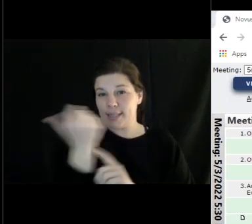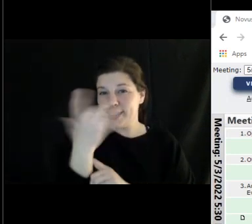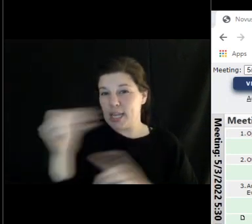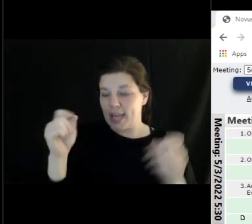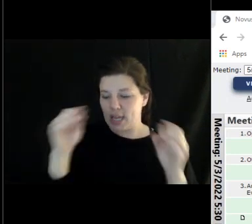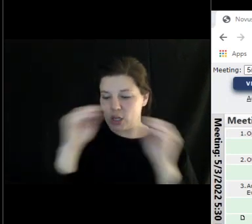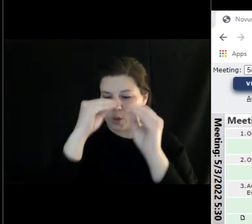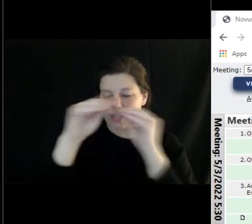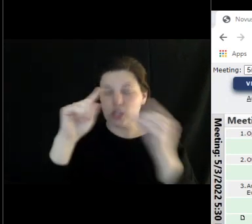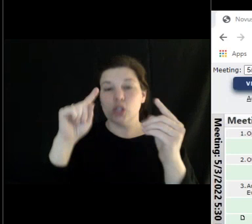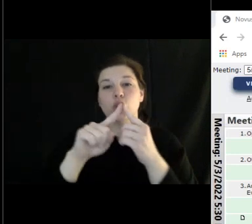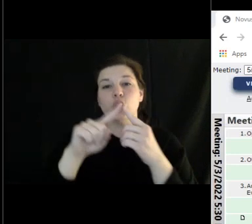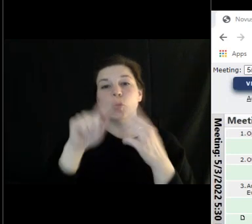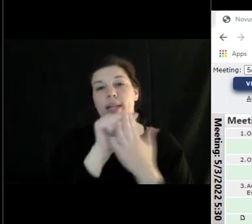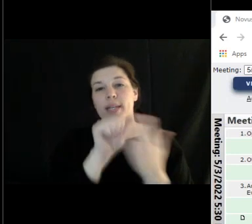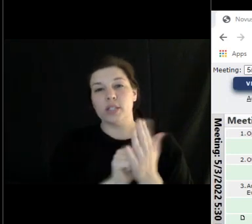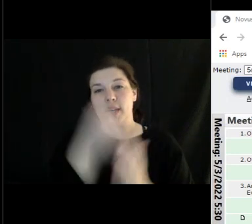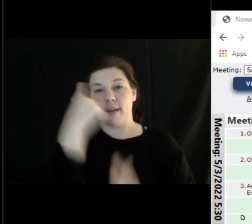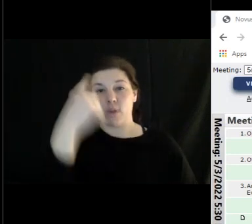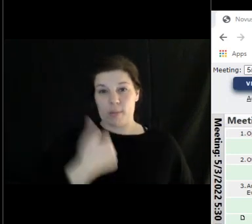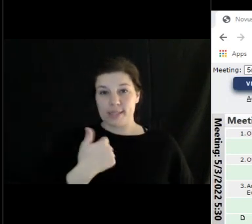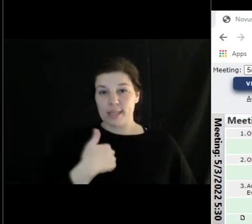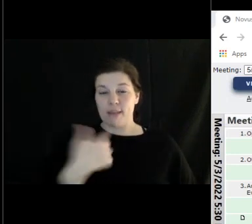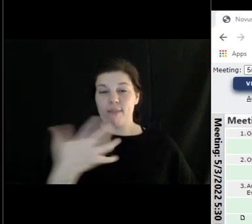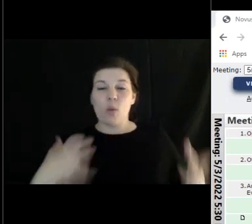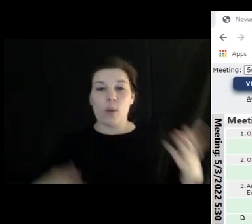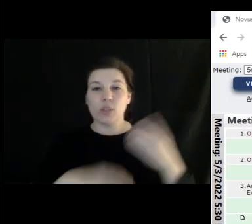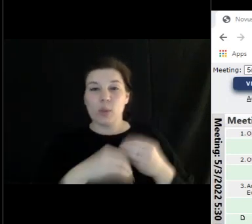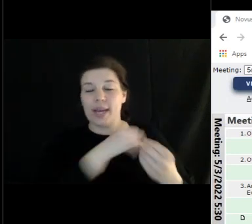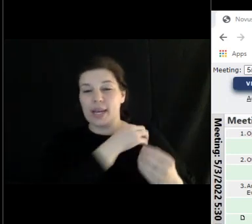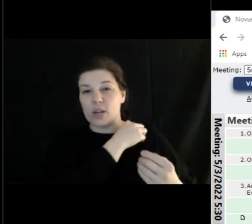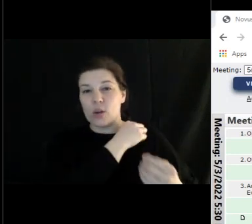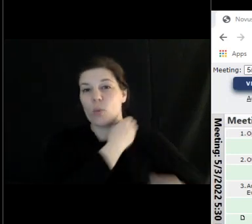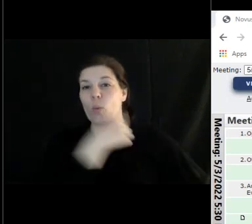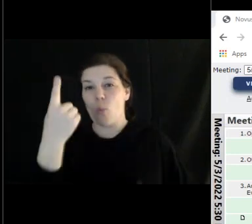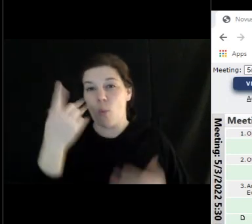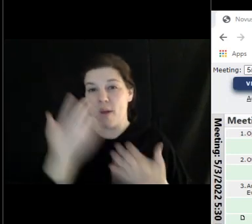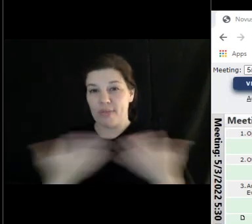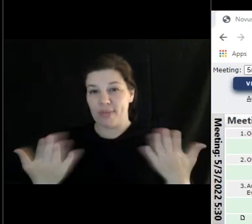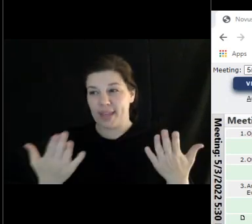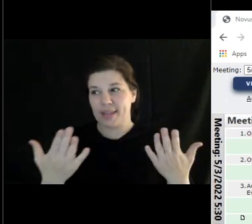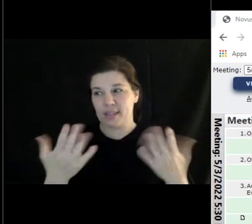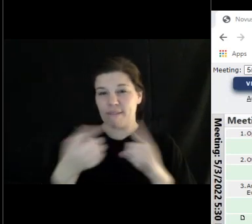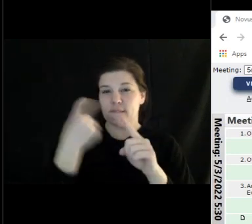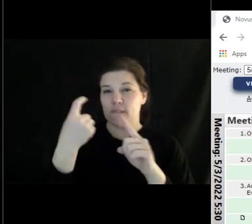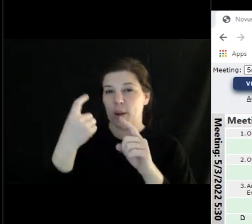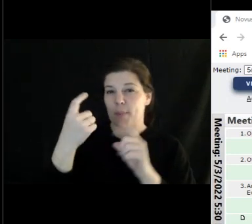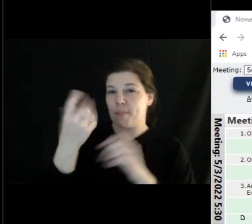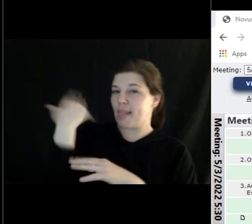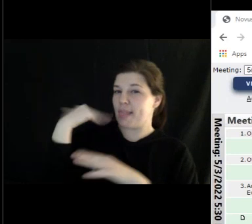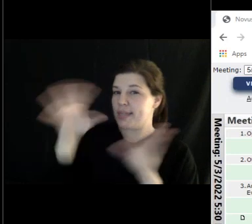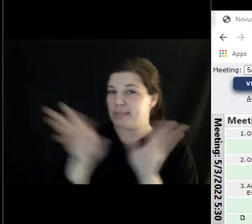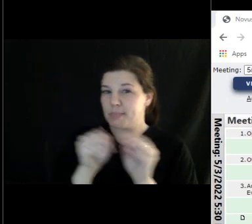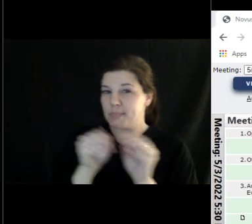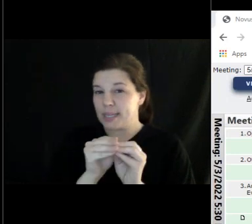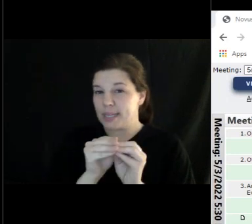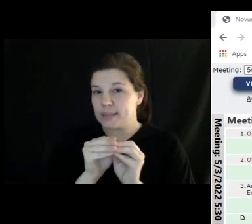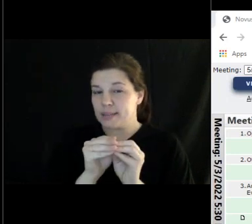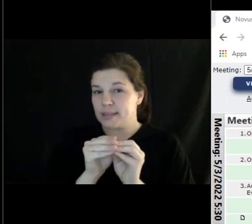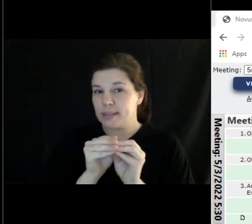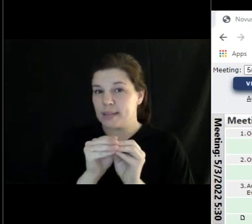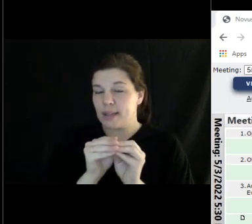agenda. For myself, I'd like to add one unfinished business. This is a continuation of our previous meeting, which is the